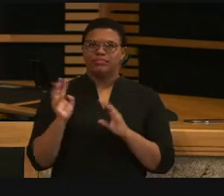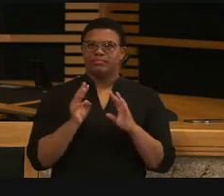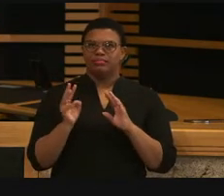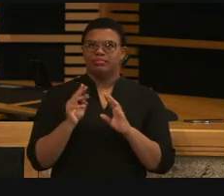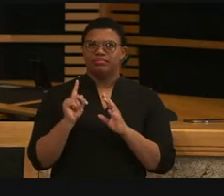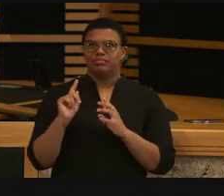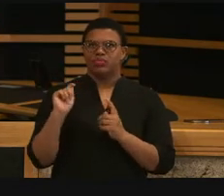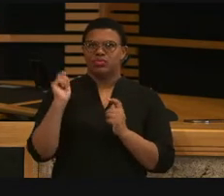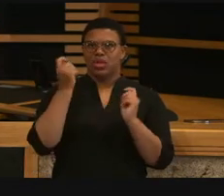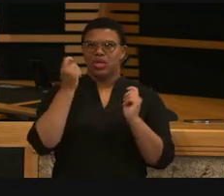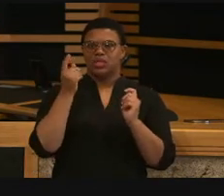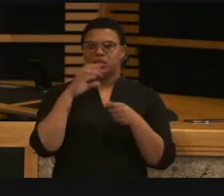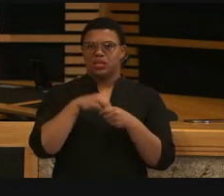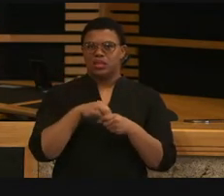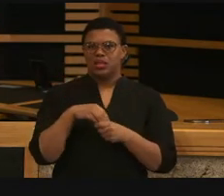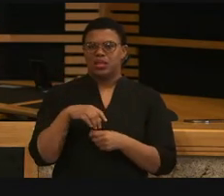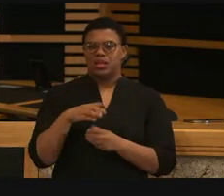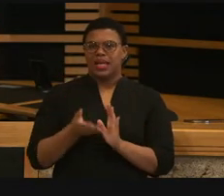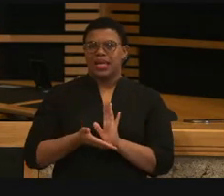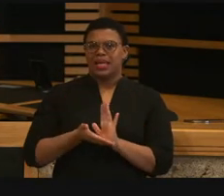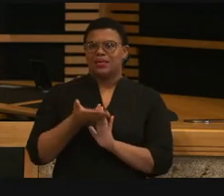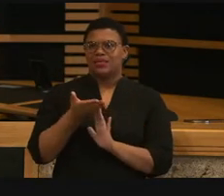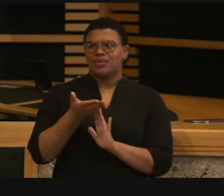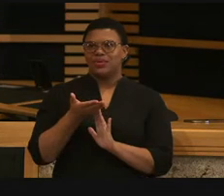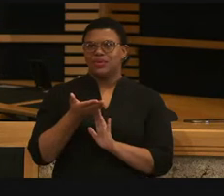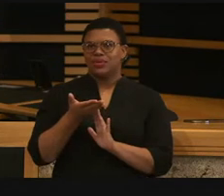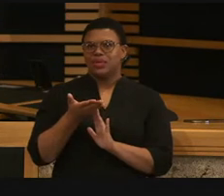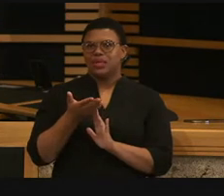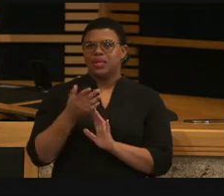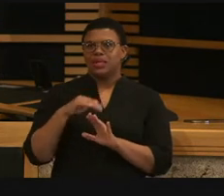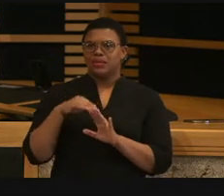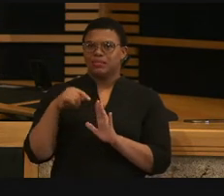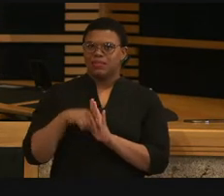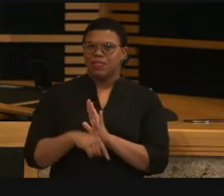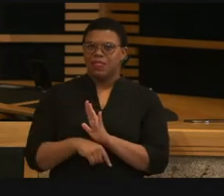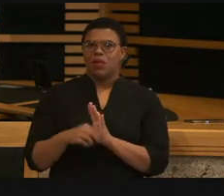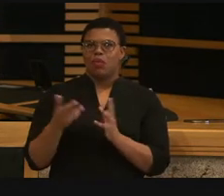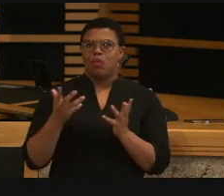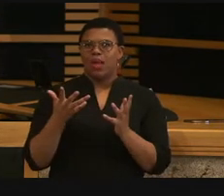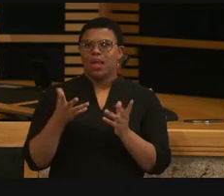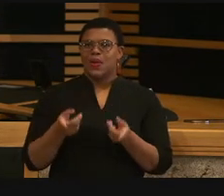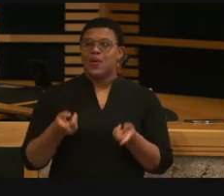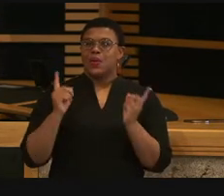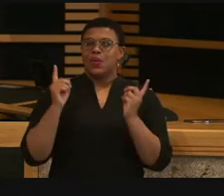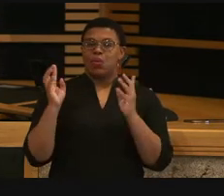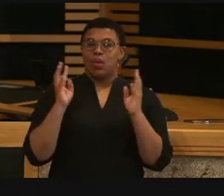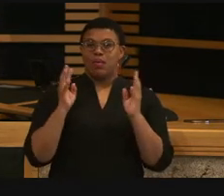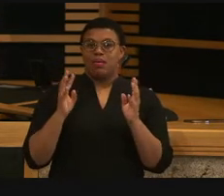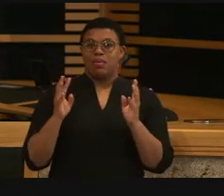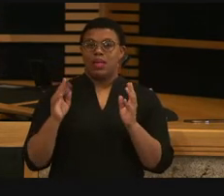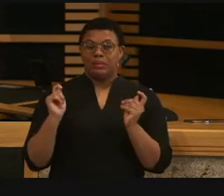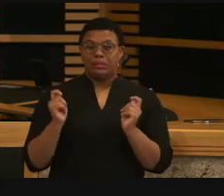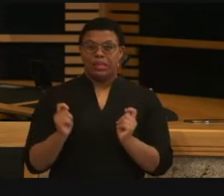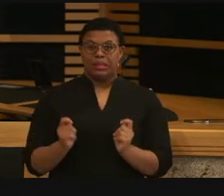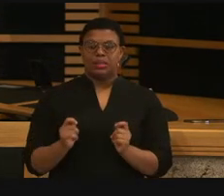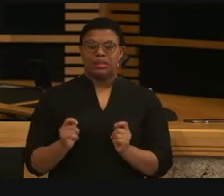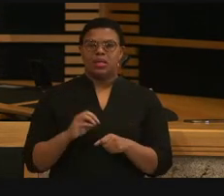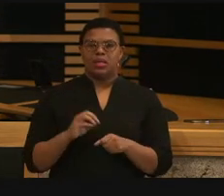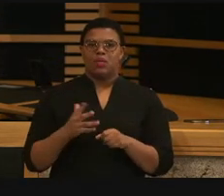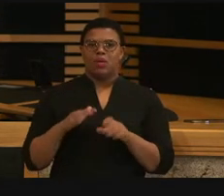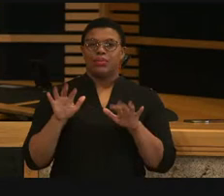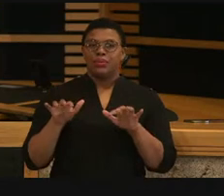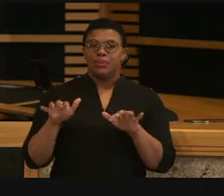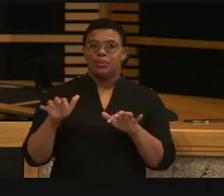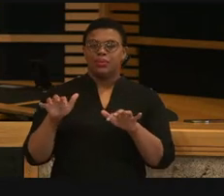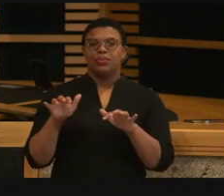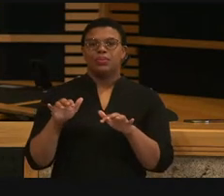Eastern Cape, including increased frequency and intensity of extreme weather events and changes in the rainfall patterns,